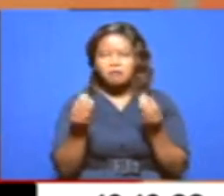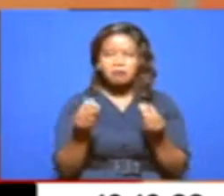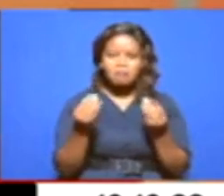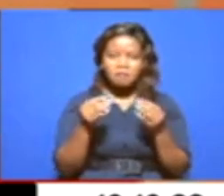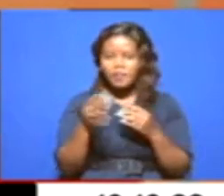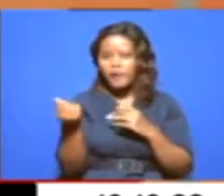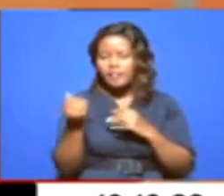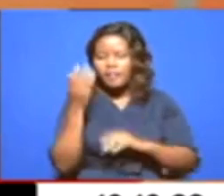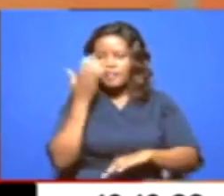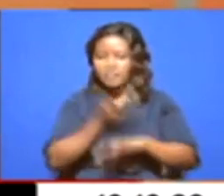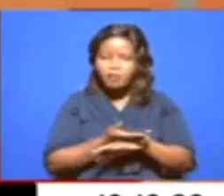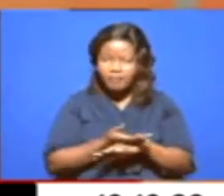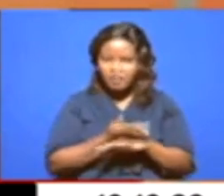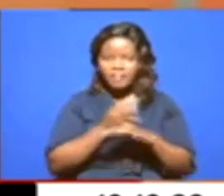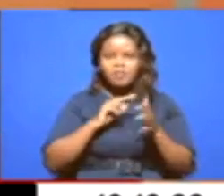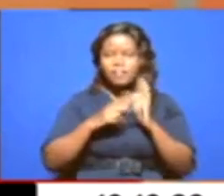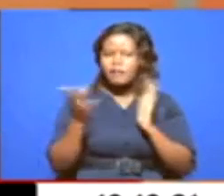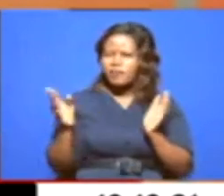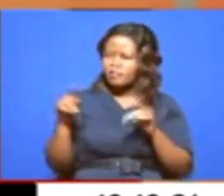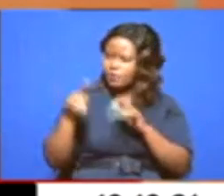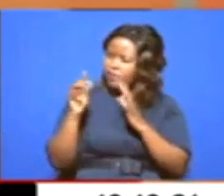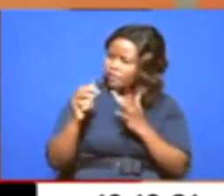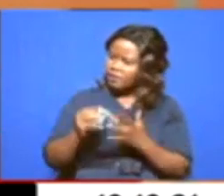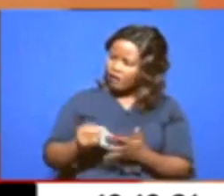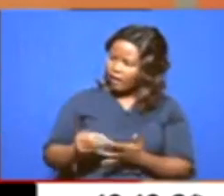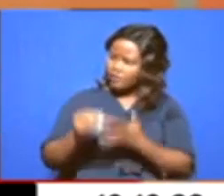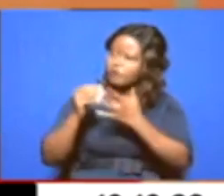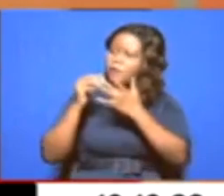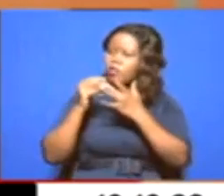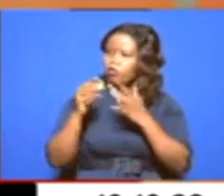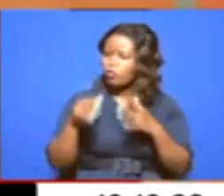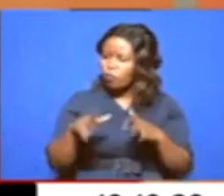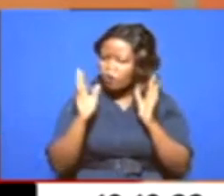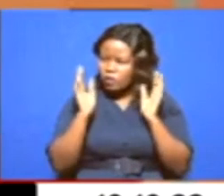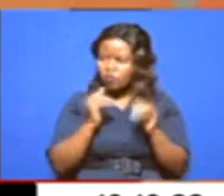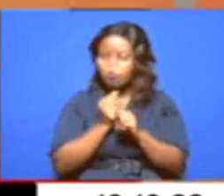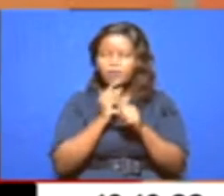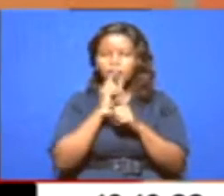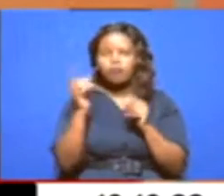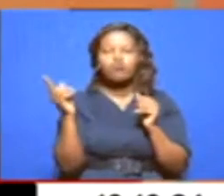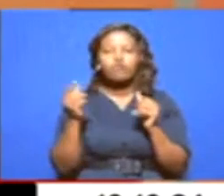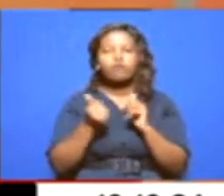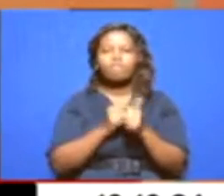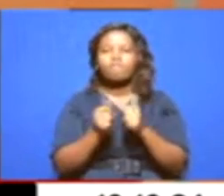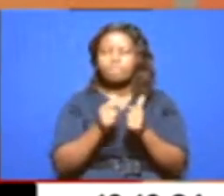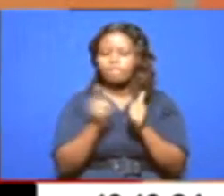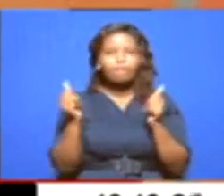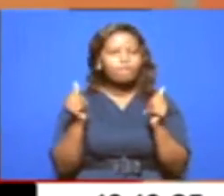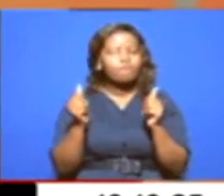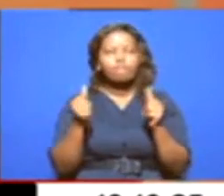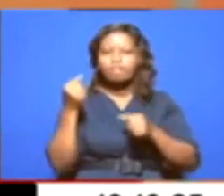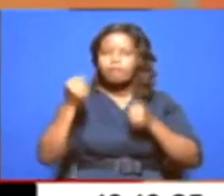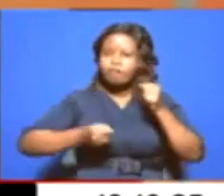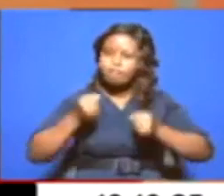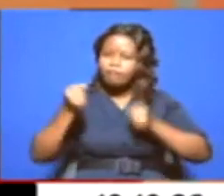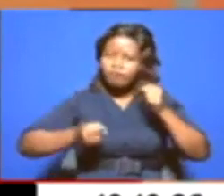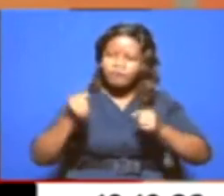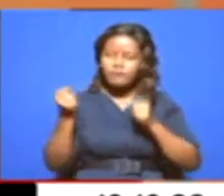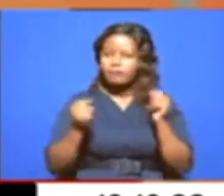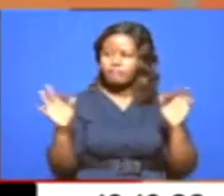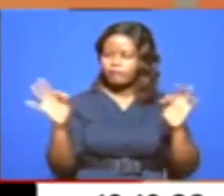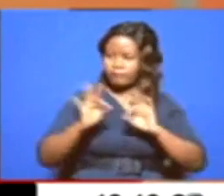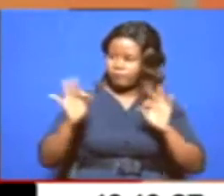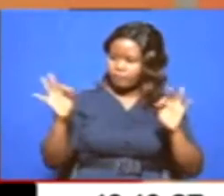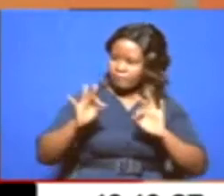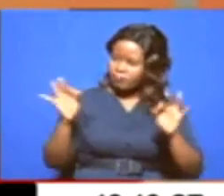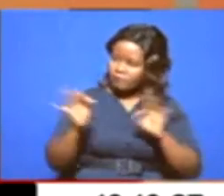So it is a unique way of making the course very interesting. There are some areas that we looked at it might could be dangerous for the athletes.